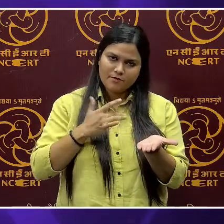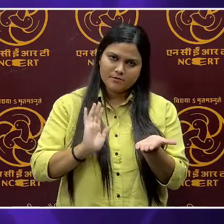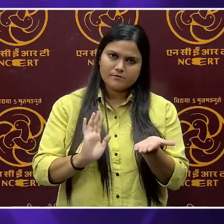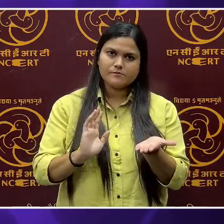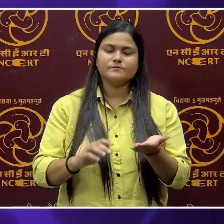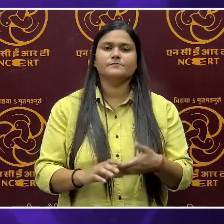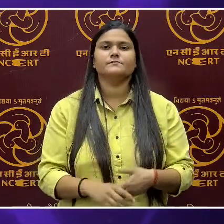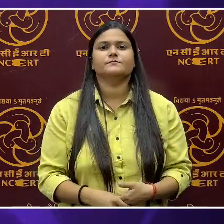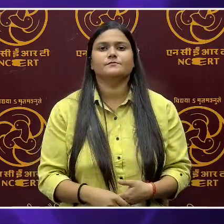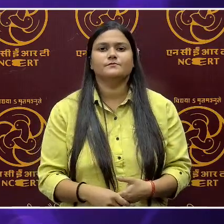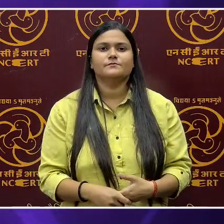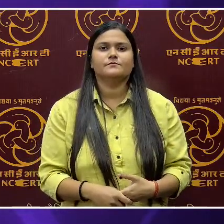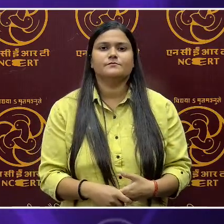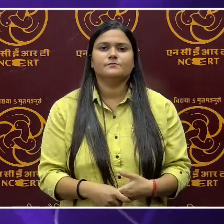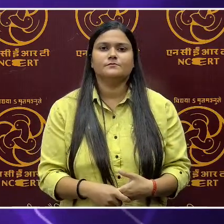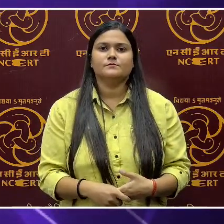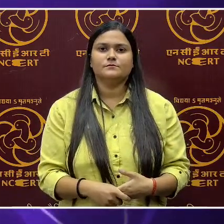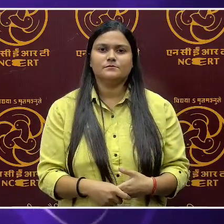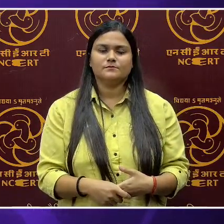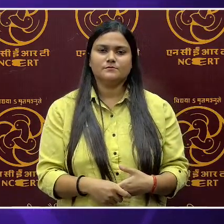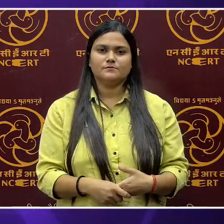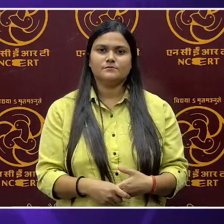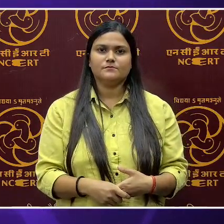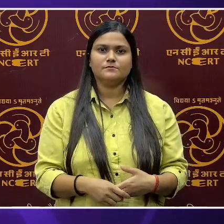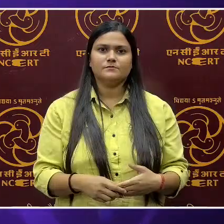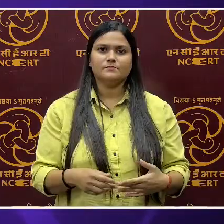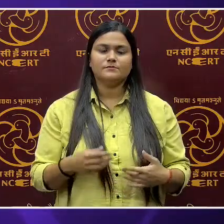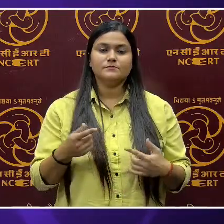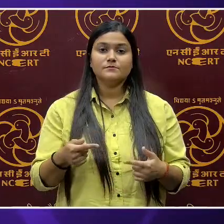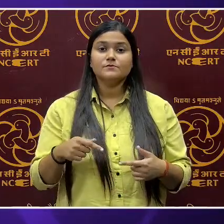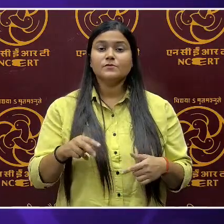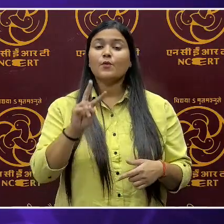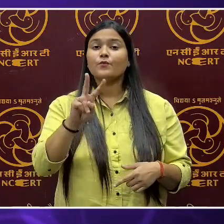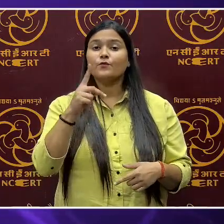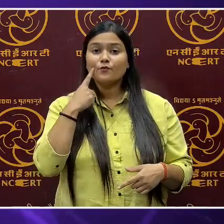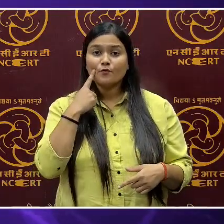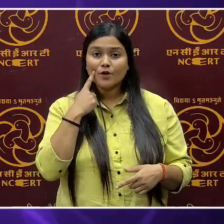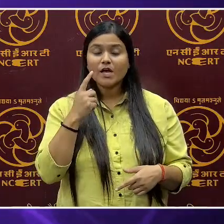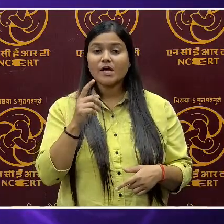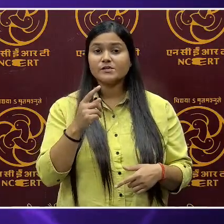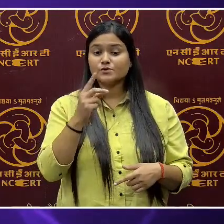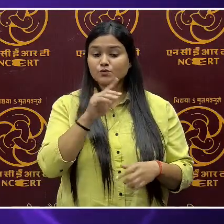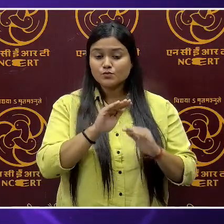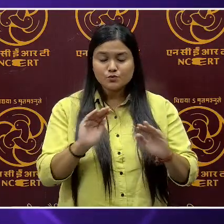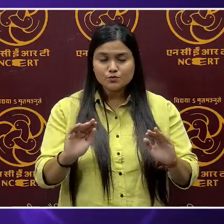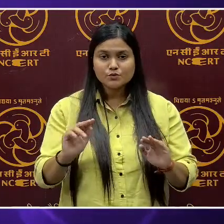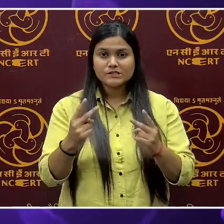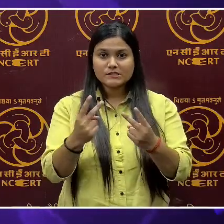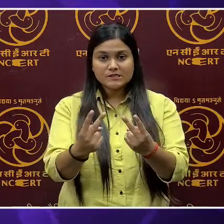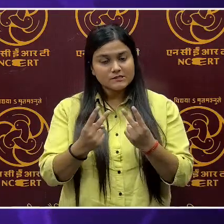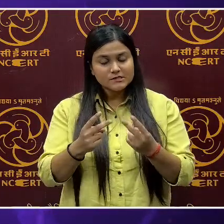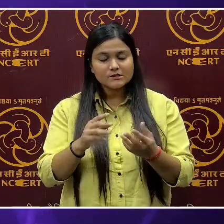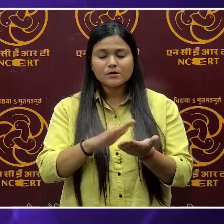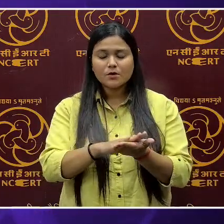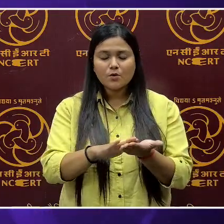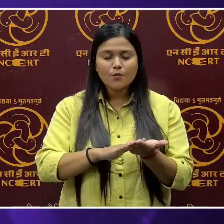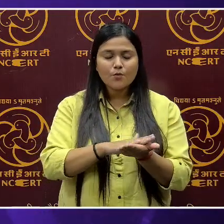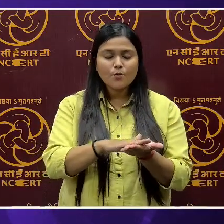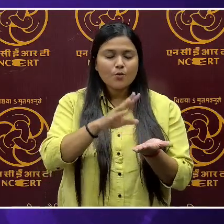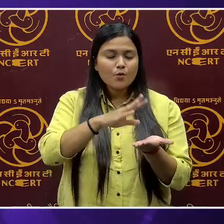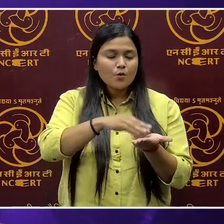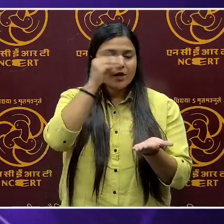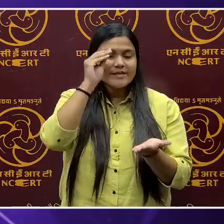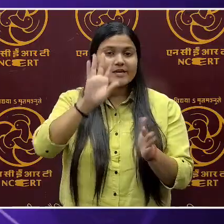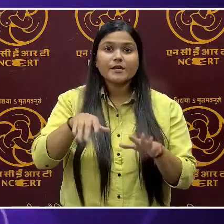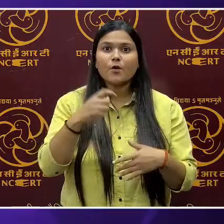Make it tactile. make it tactile, Okay. and so that our VI students can also read it,